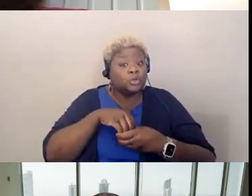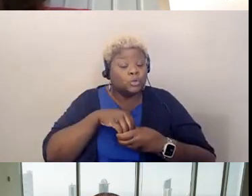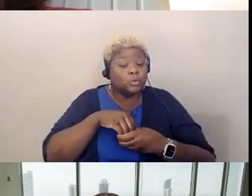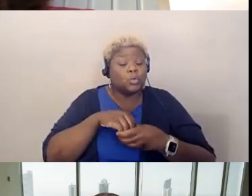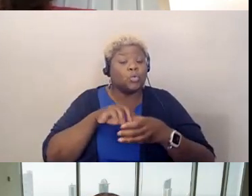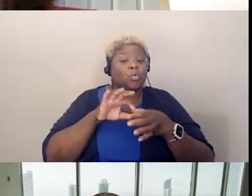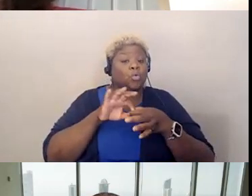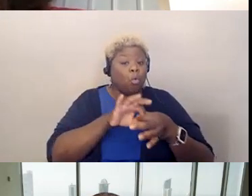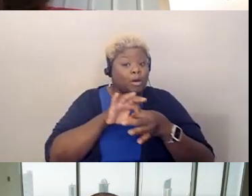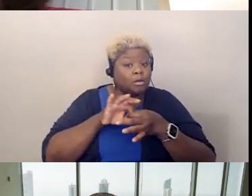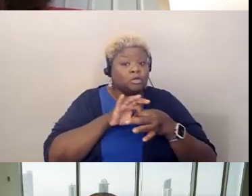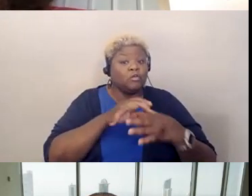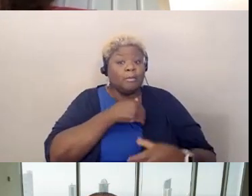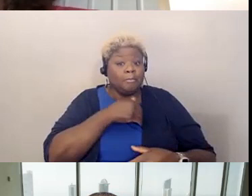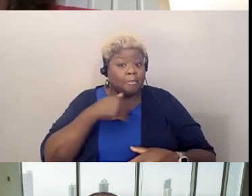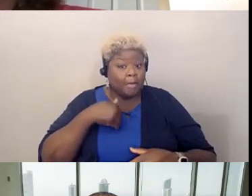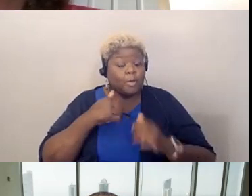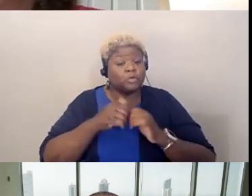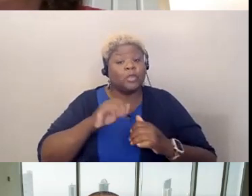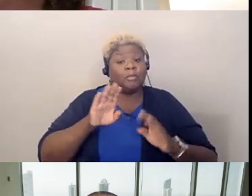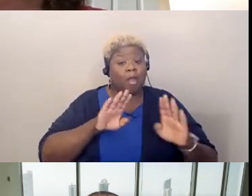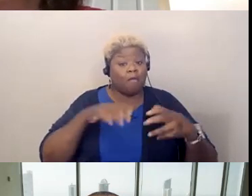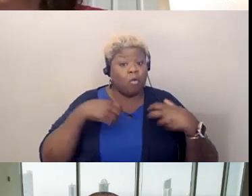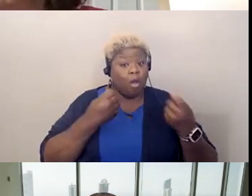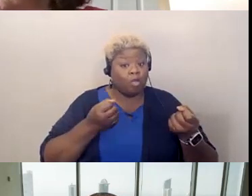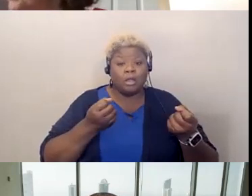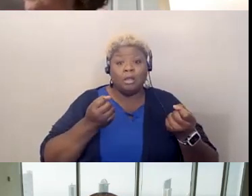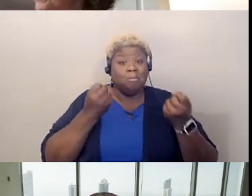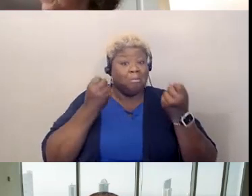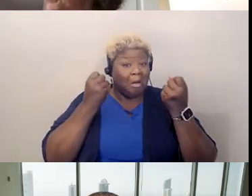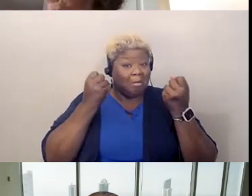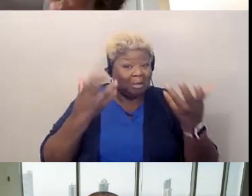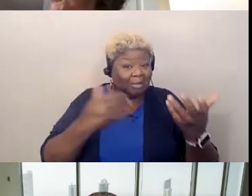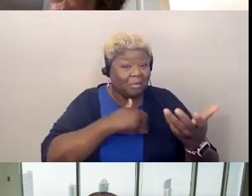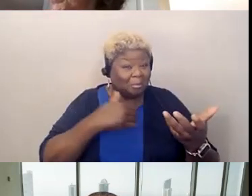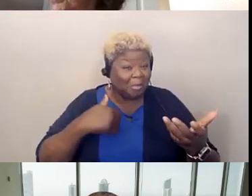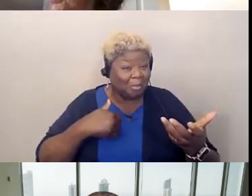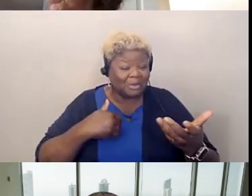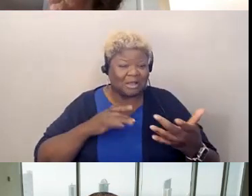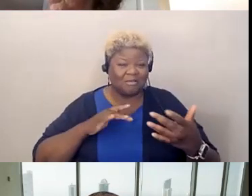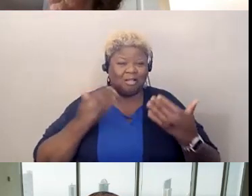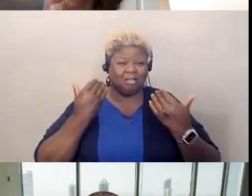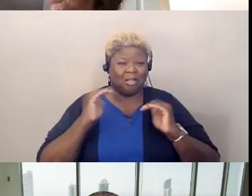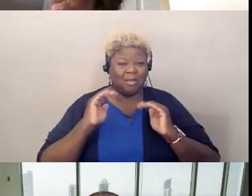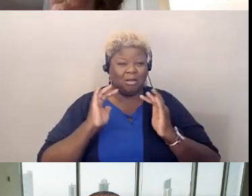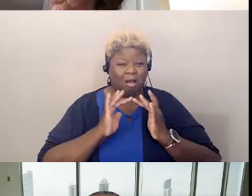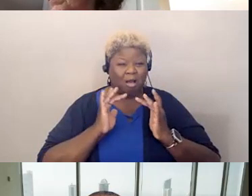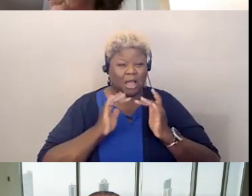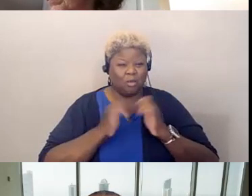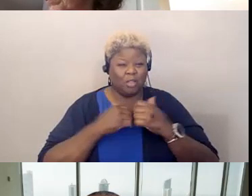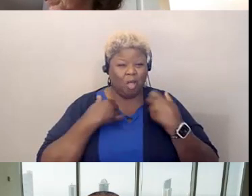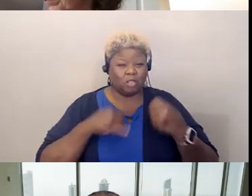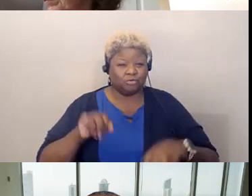for DDD members who need behavioral health services. But for many of the members, they have limited contact with the health plan.